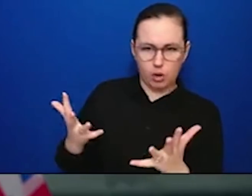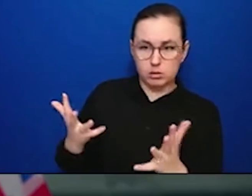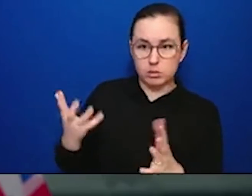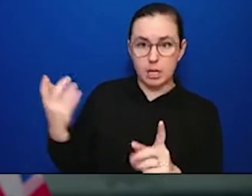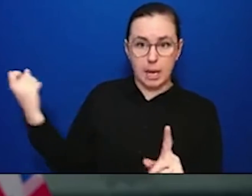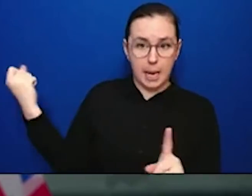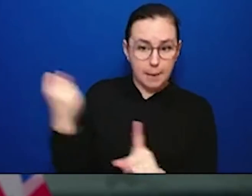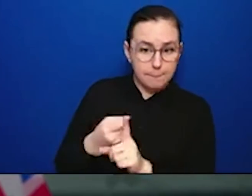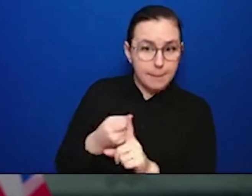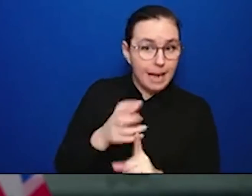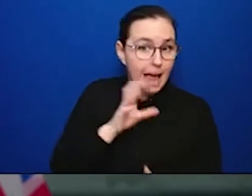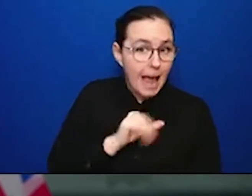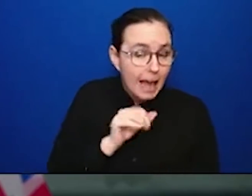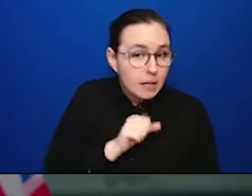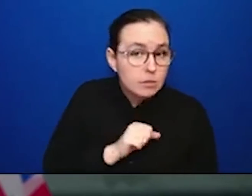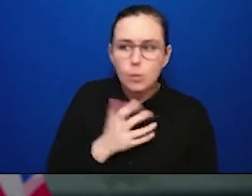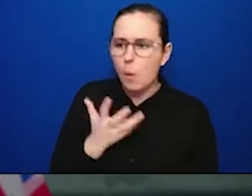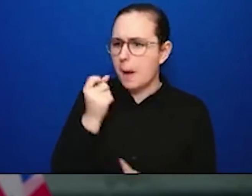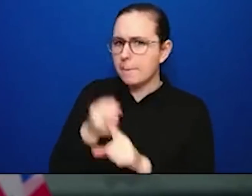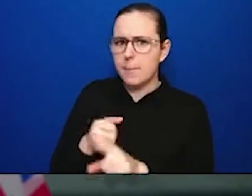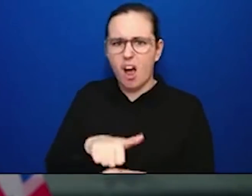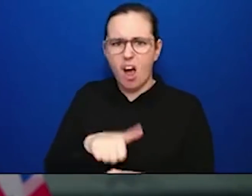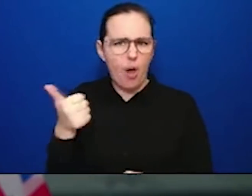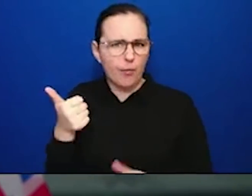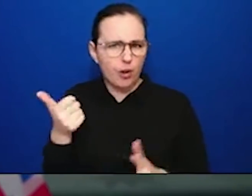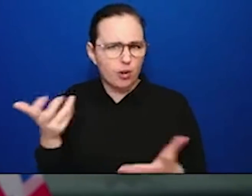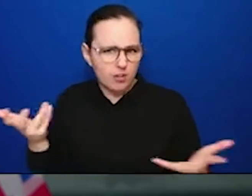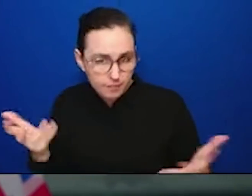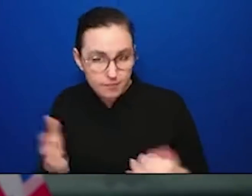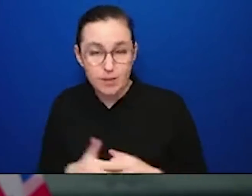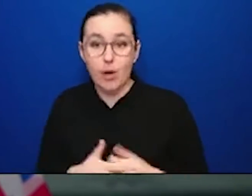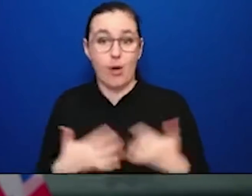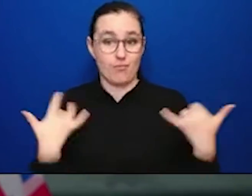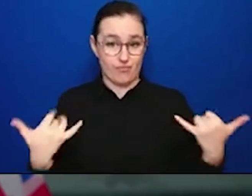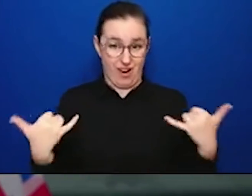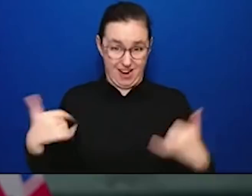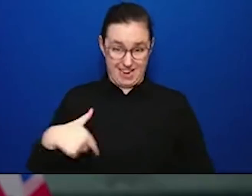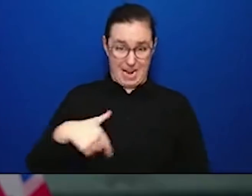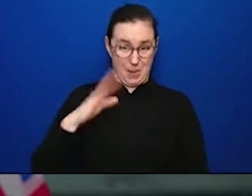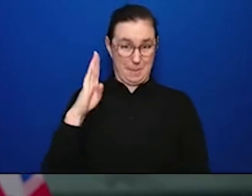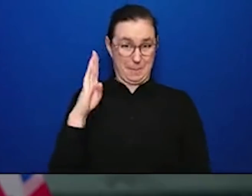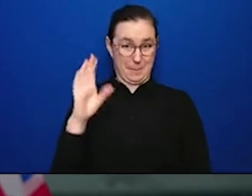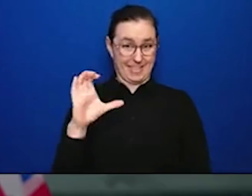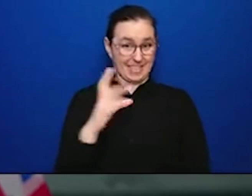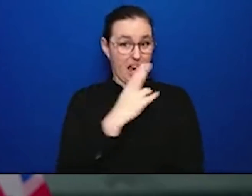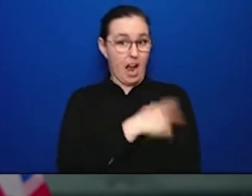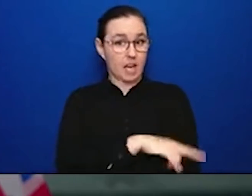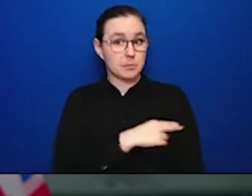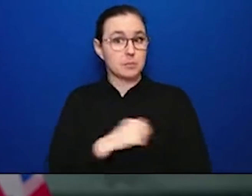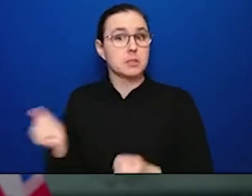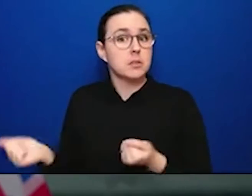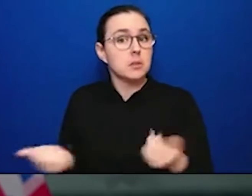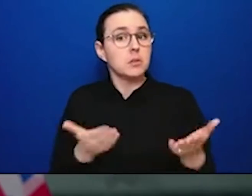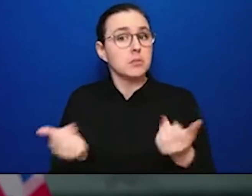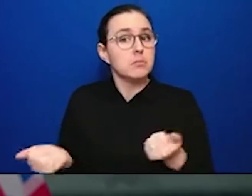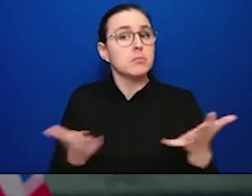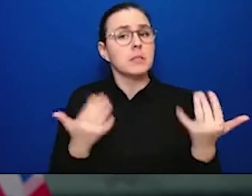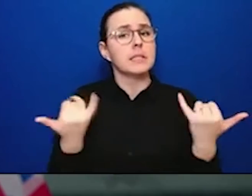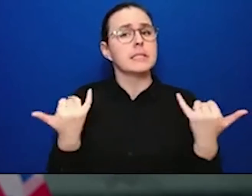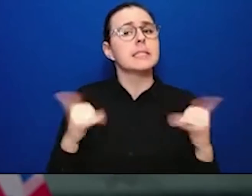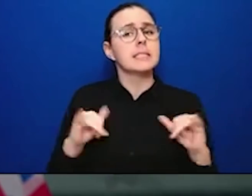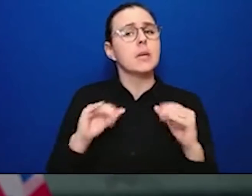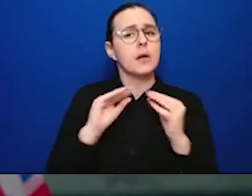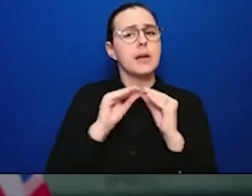high number of cases yet in hospital in BC, so that's something that, as I've said, we're watching really carefully to